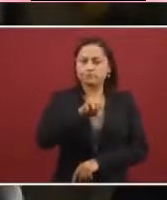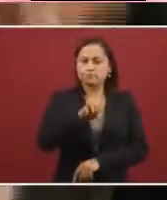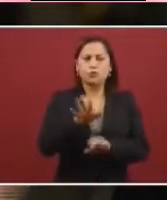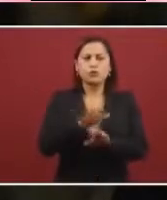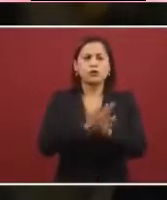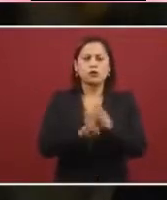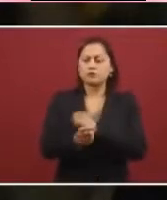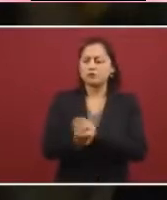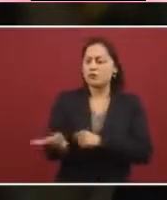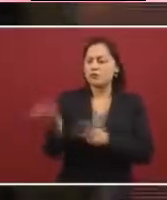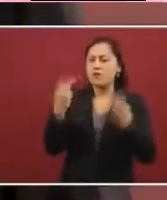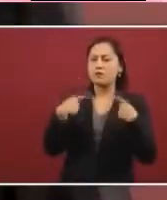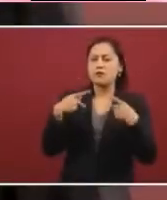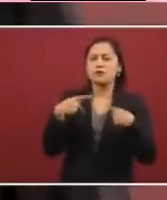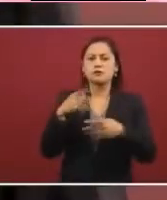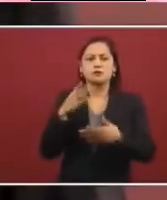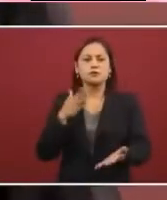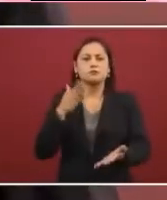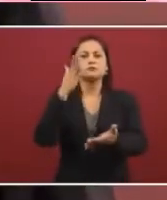that